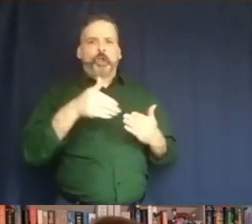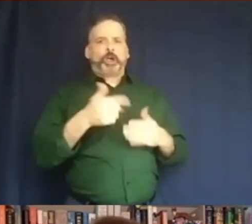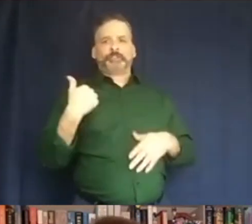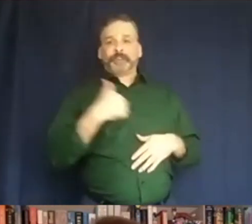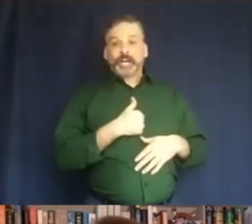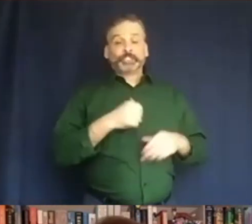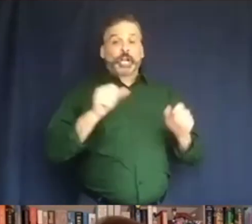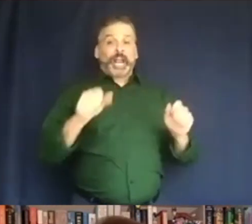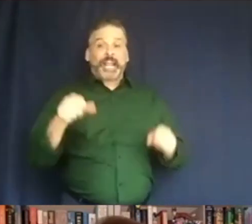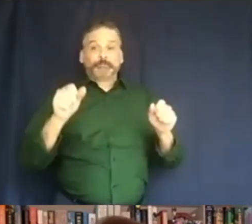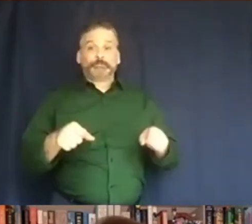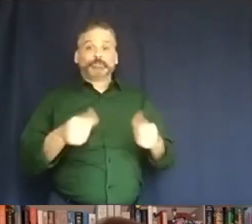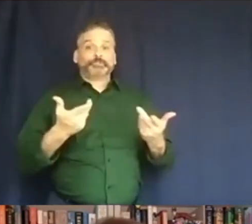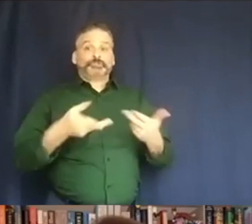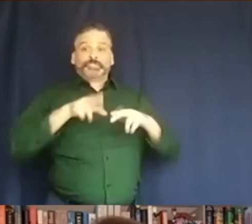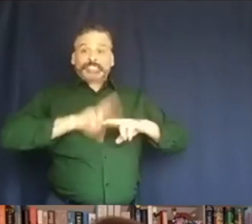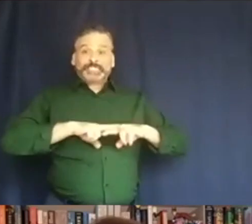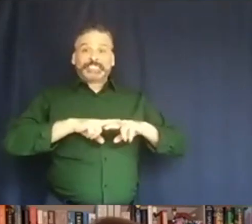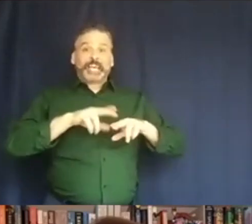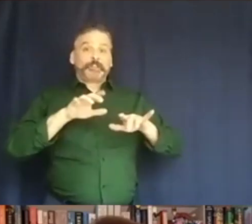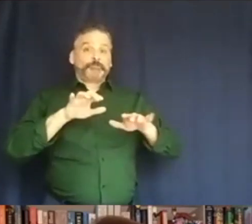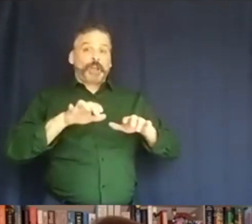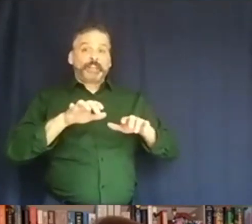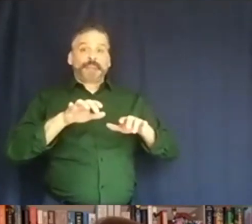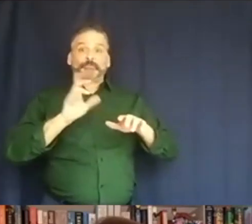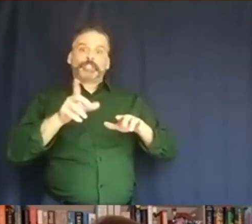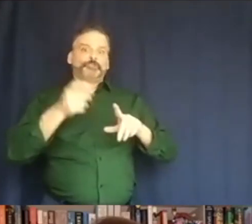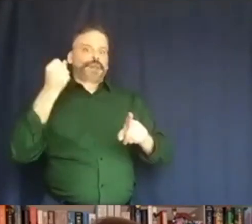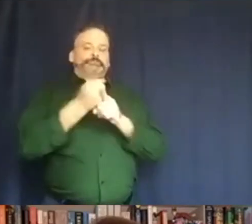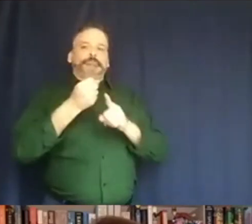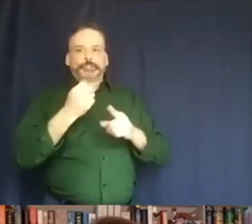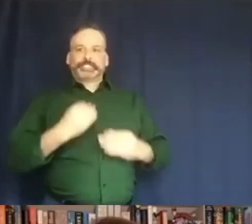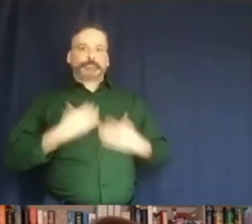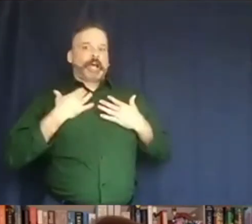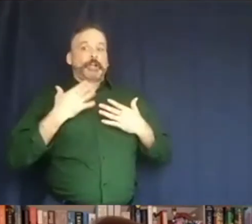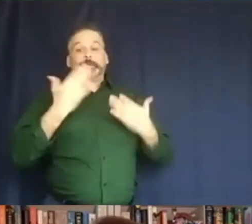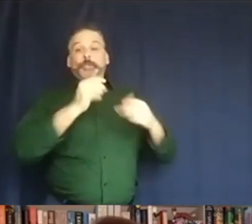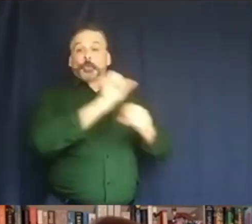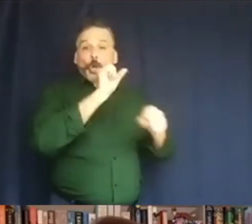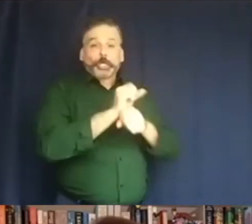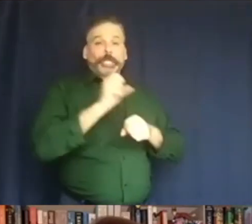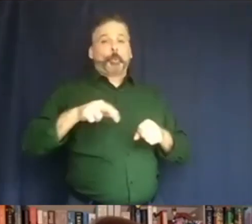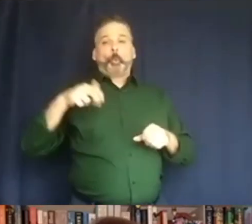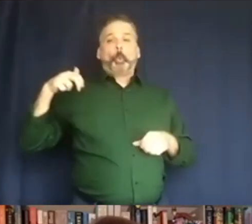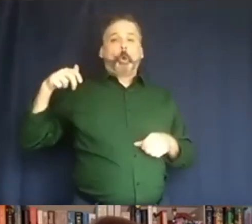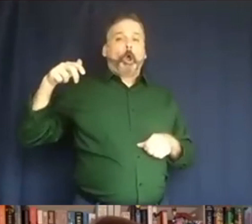like sit down and write right when the inspiration hits. Maybe you're at work or you're like on a hike and you can't just sit down and